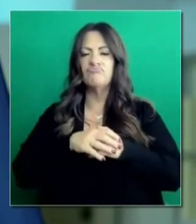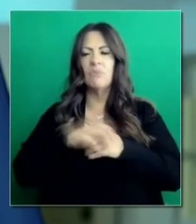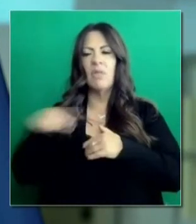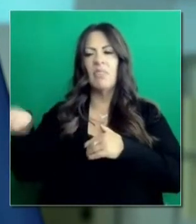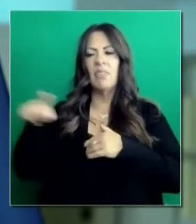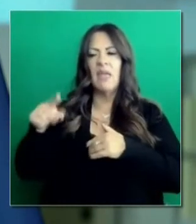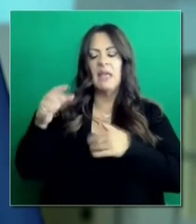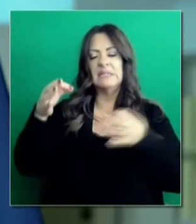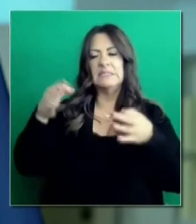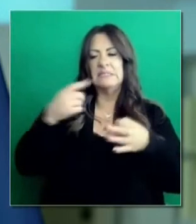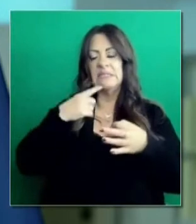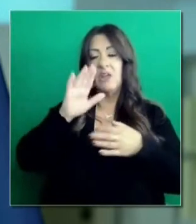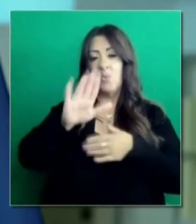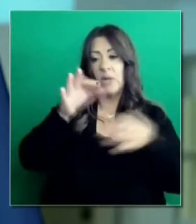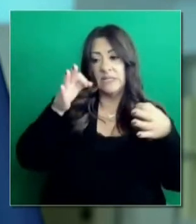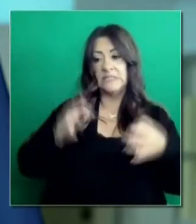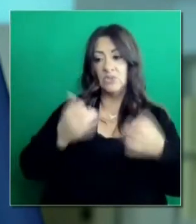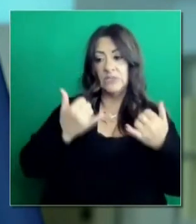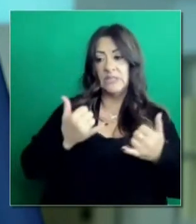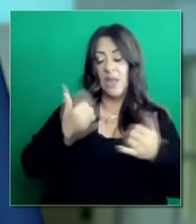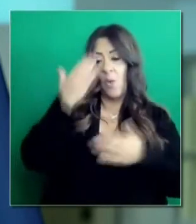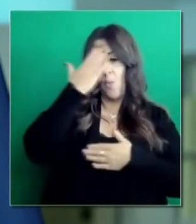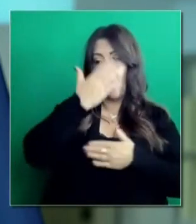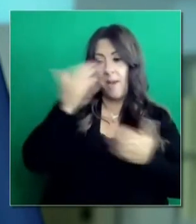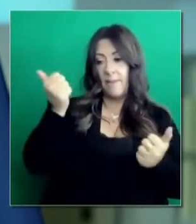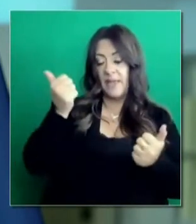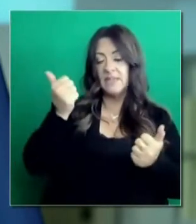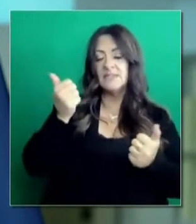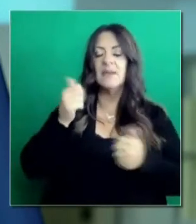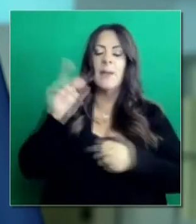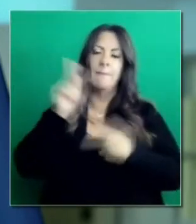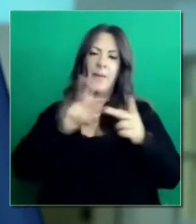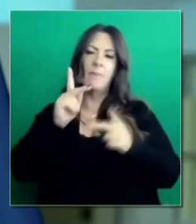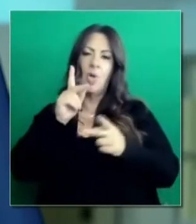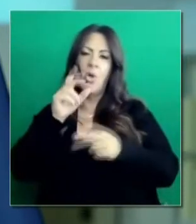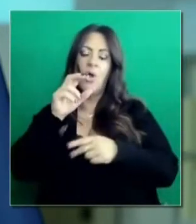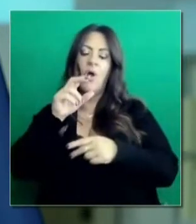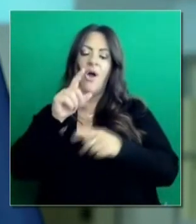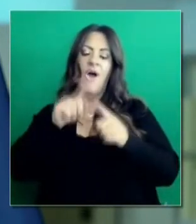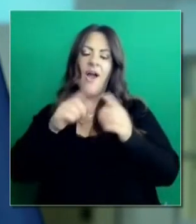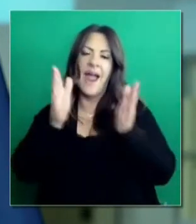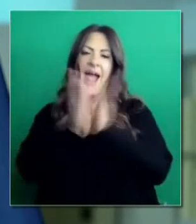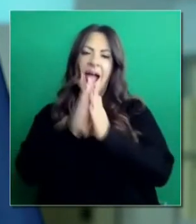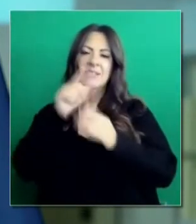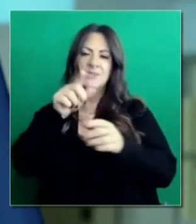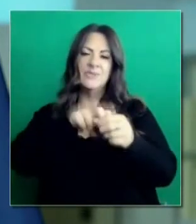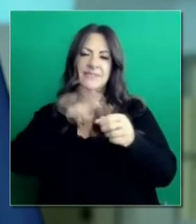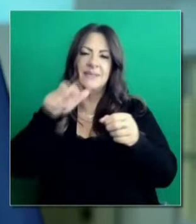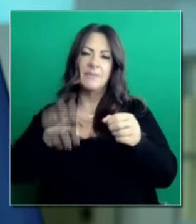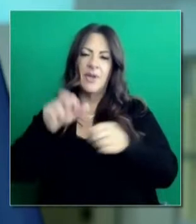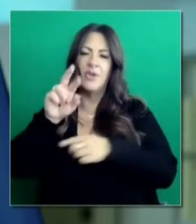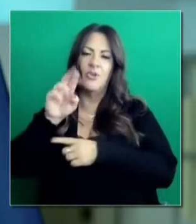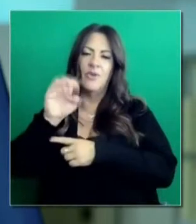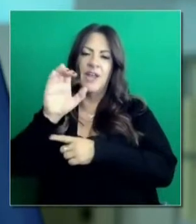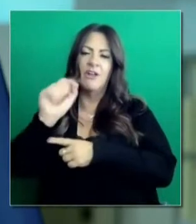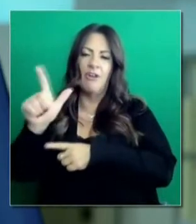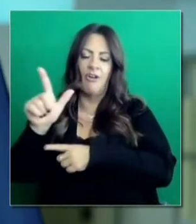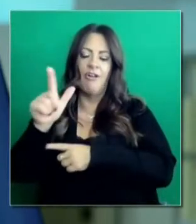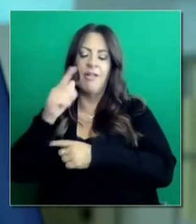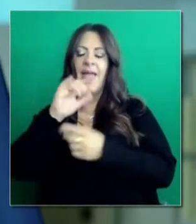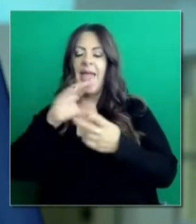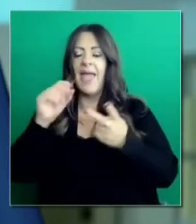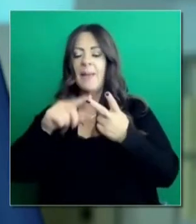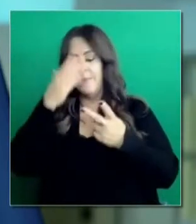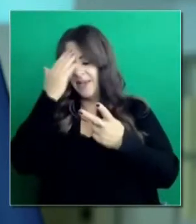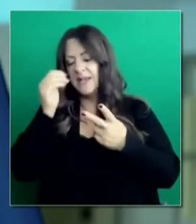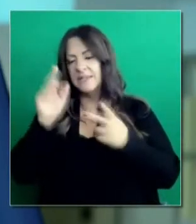comes amidst a recall campaign, comes amidst lawsuits, and they say that the timing on this is arbitrary and convenient based